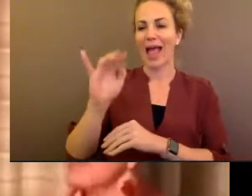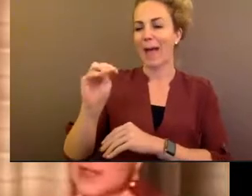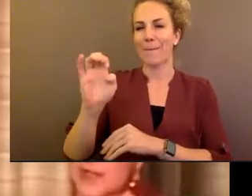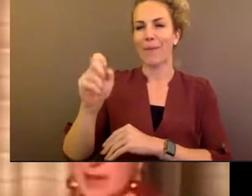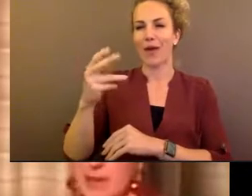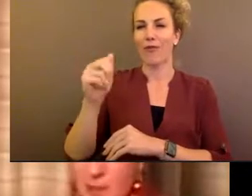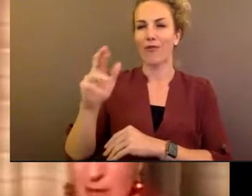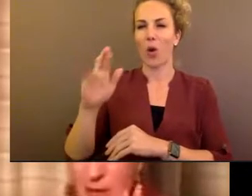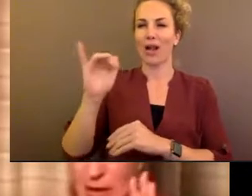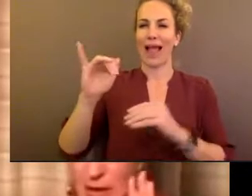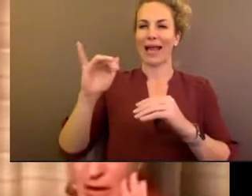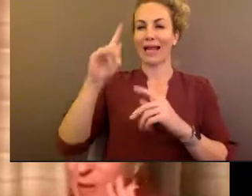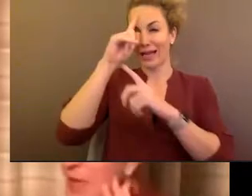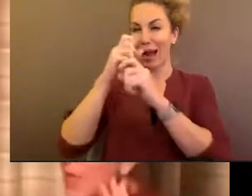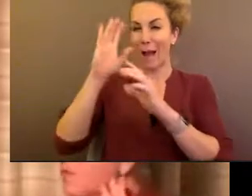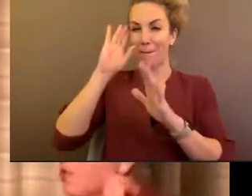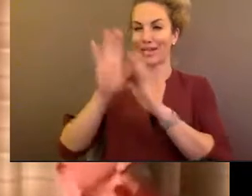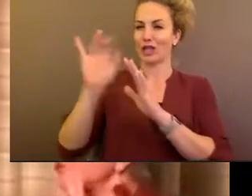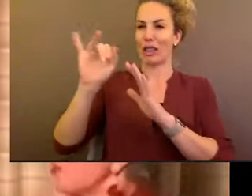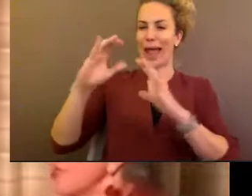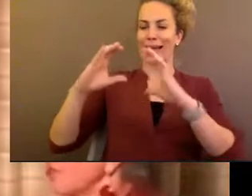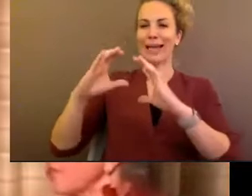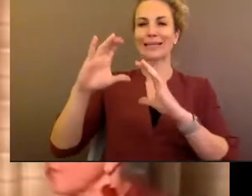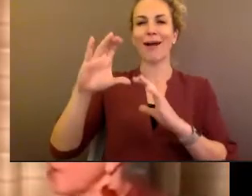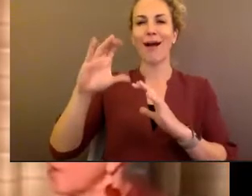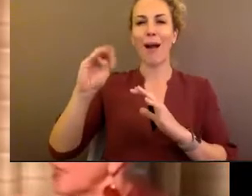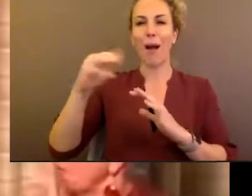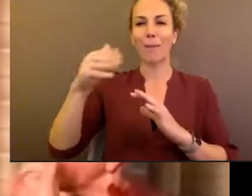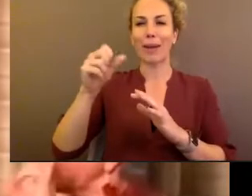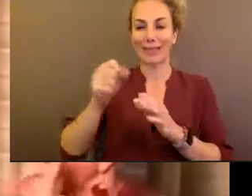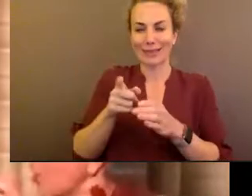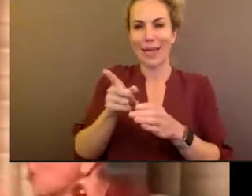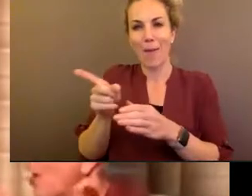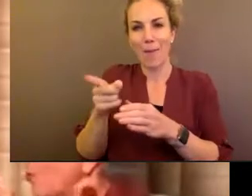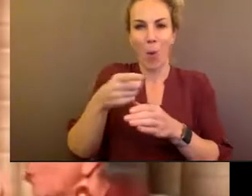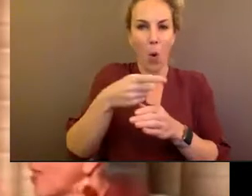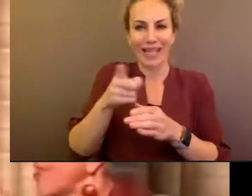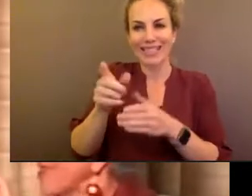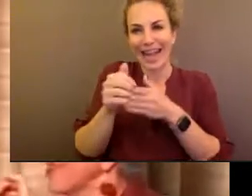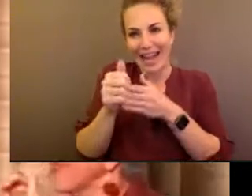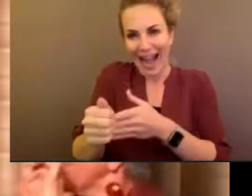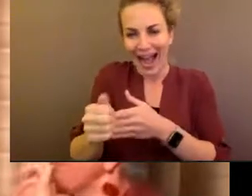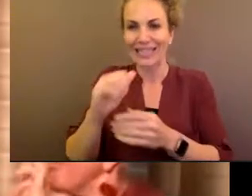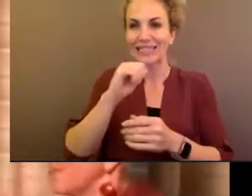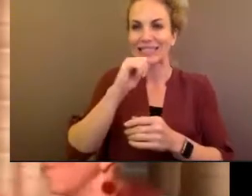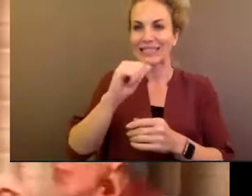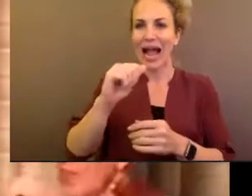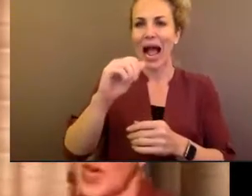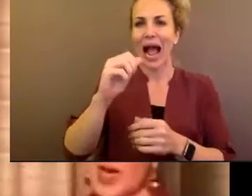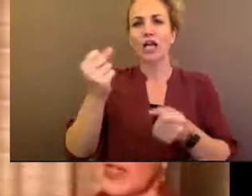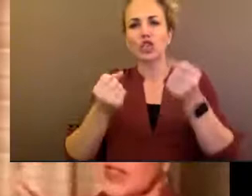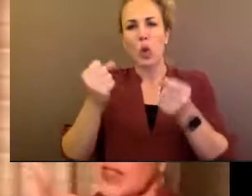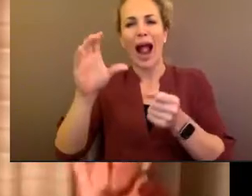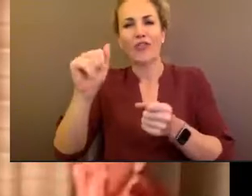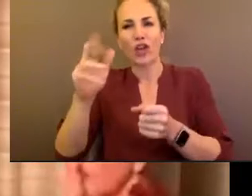as a compass. Mm-hmm. It points you in the right direction, but it's not a direct. Yeah, it doesn't drive the car. It doesn't drive the